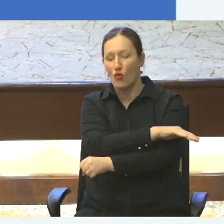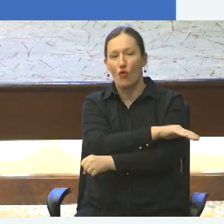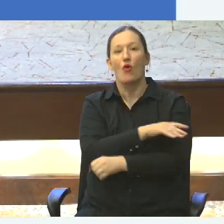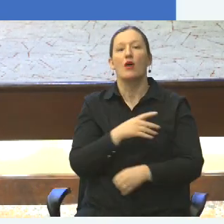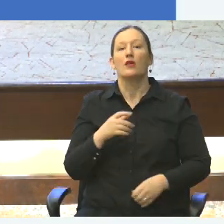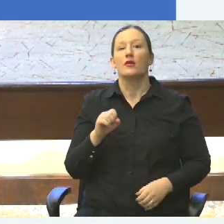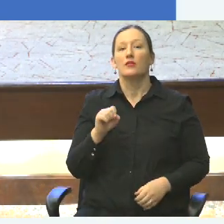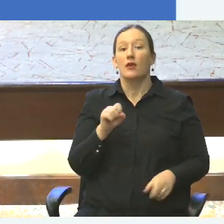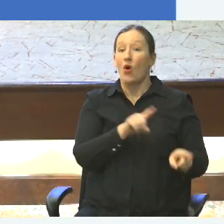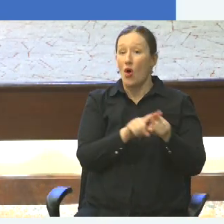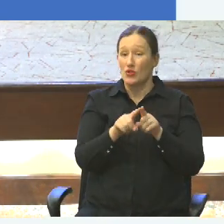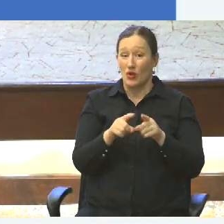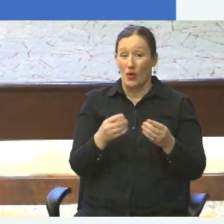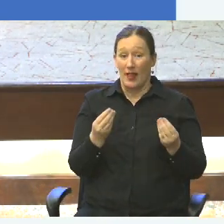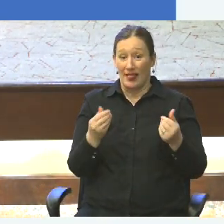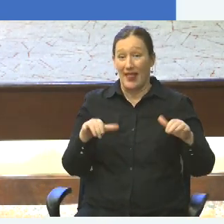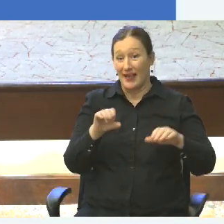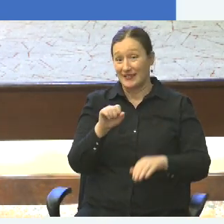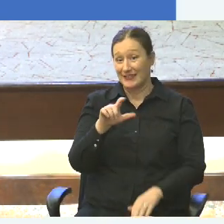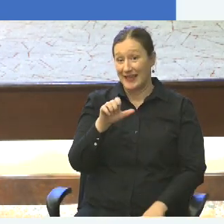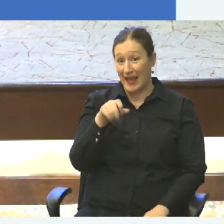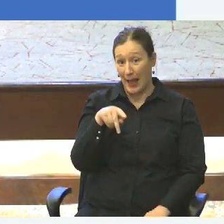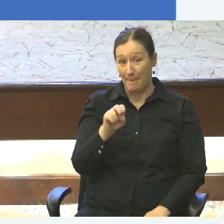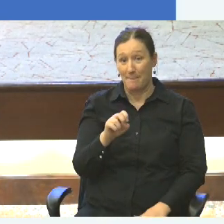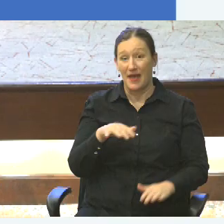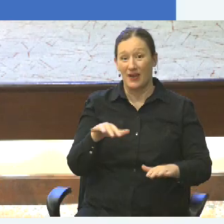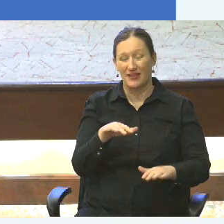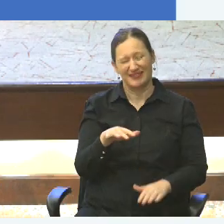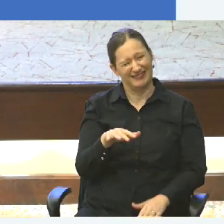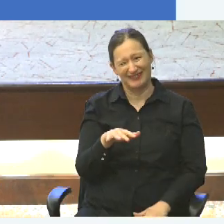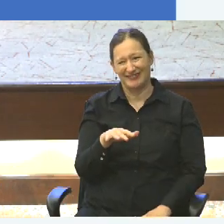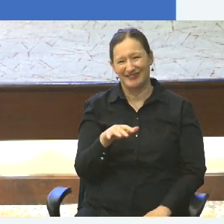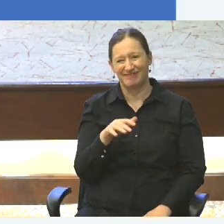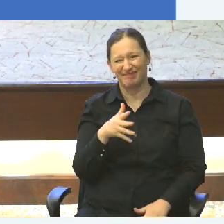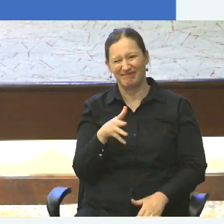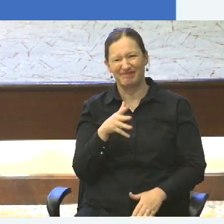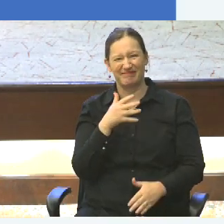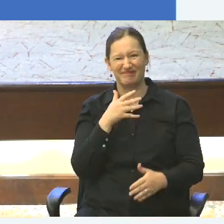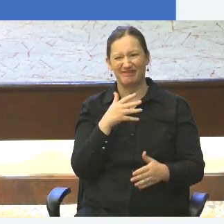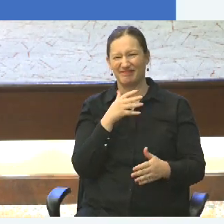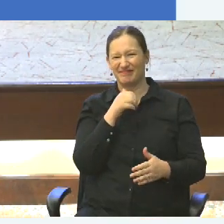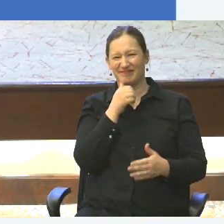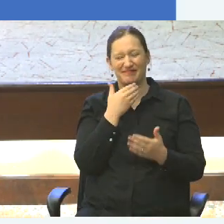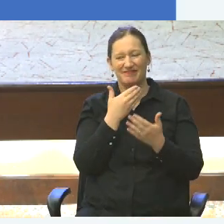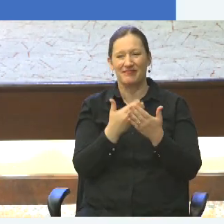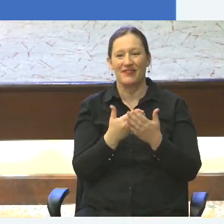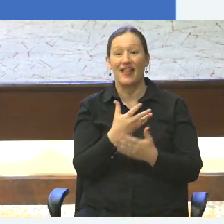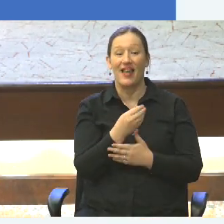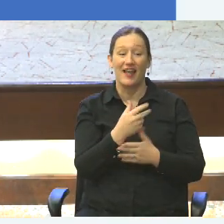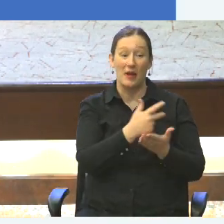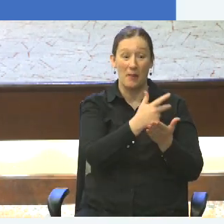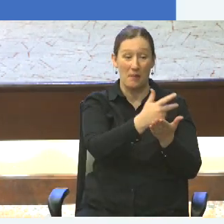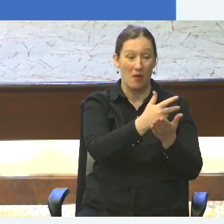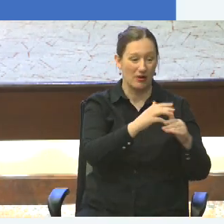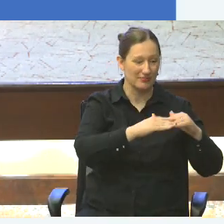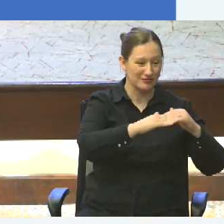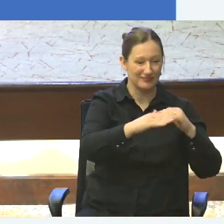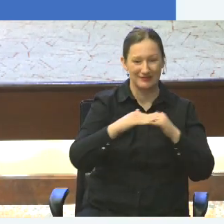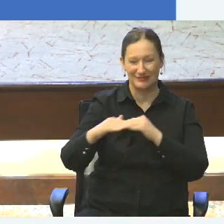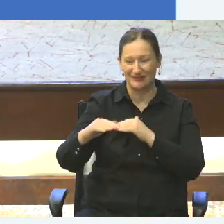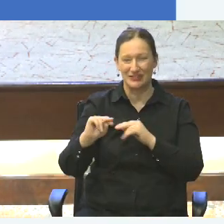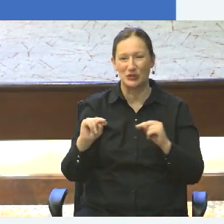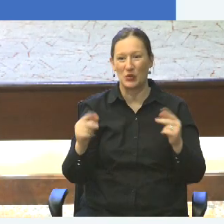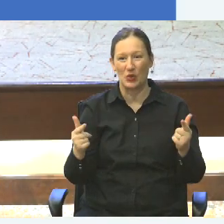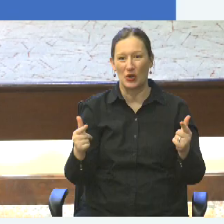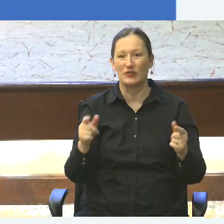areas. Also generally in poor to fair condition, as are the employee parking facilities or the employee parking lot that serves the terminal building,